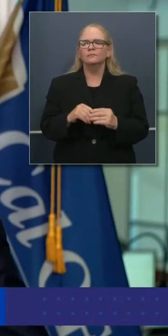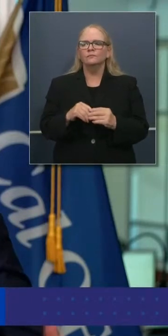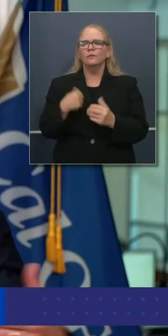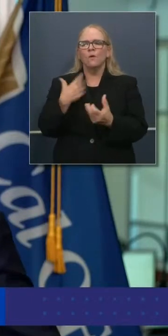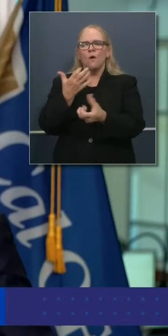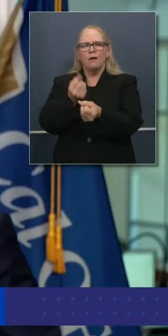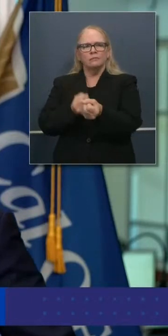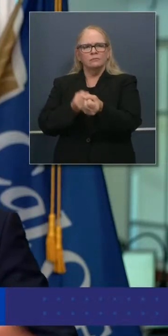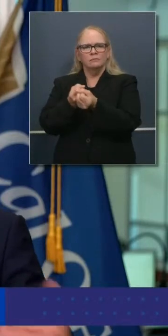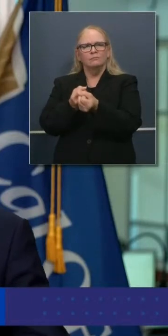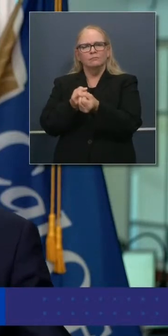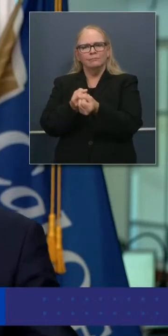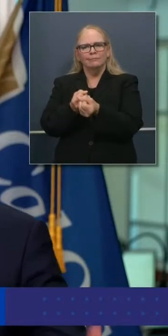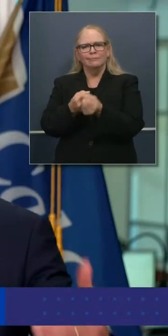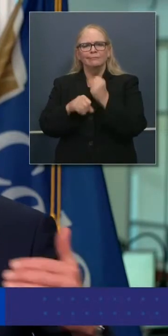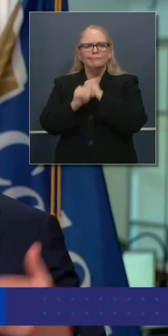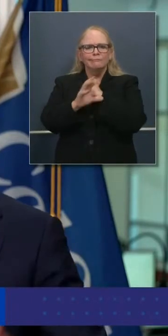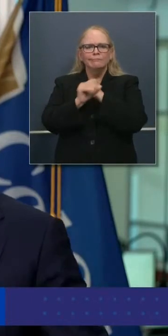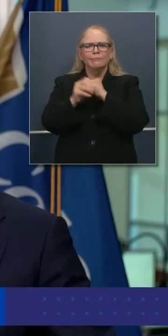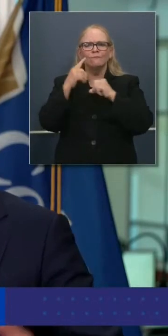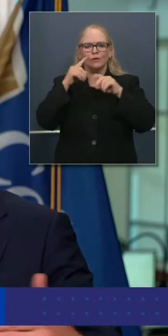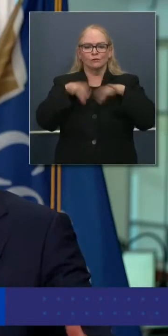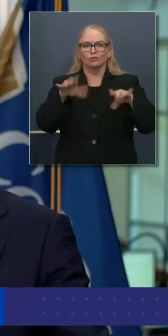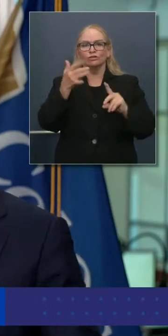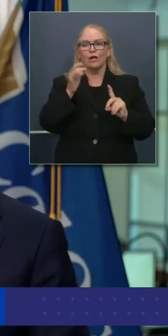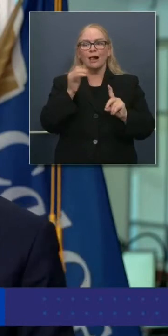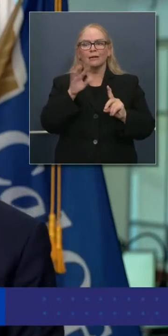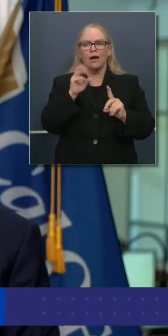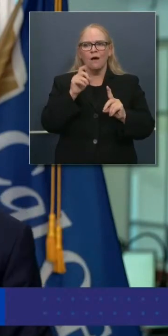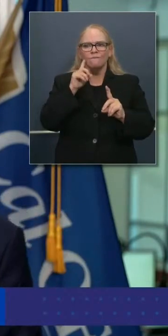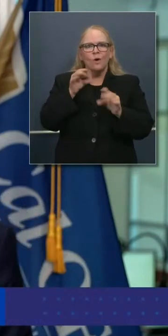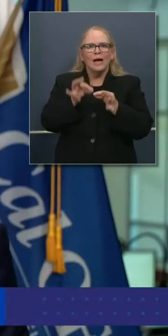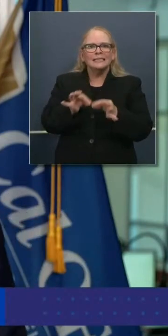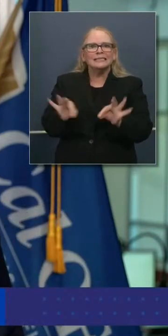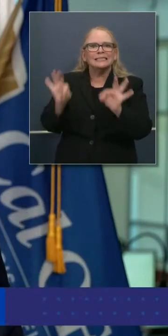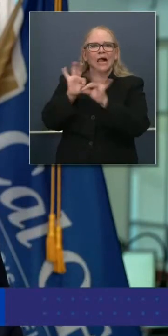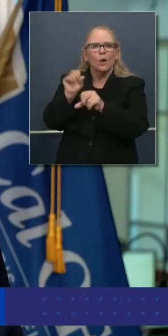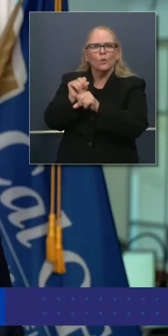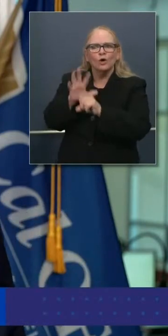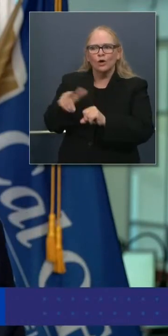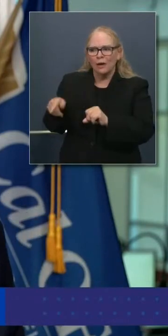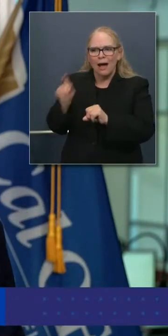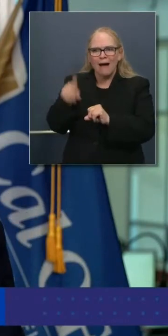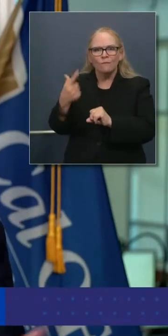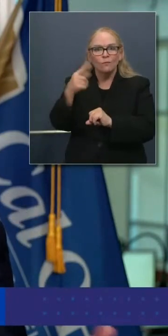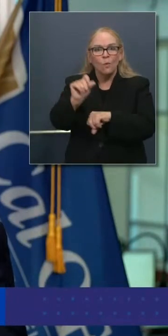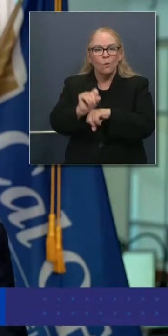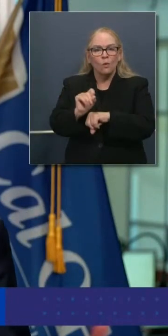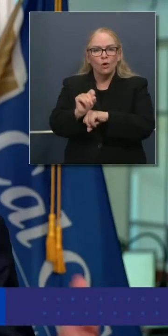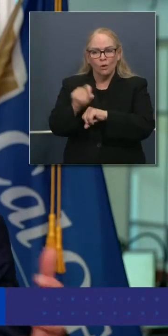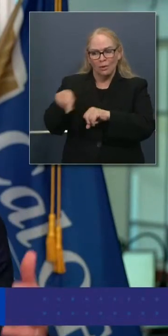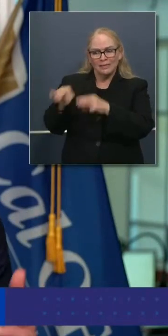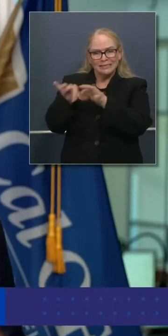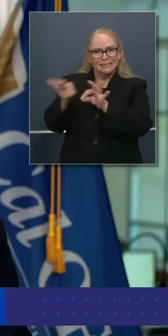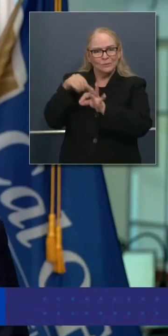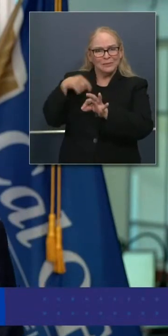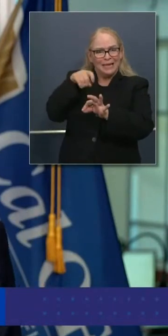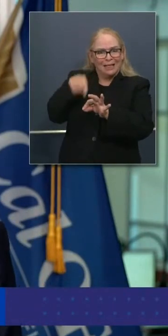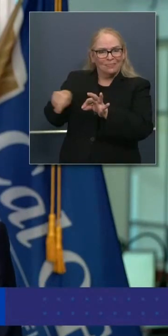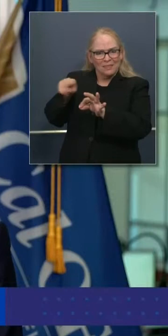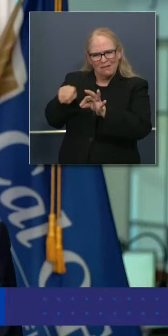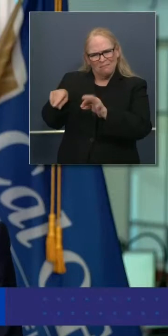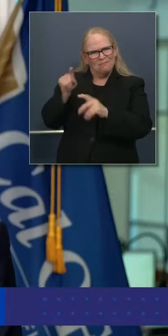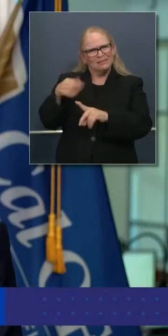months as it relates to child care for essential workers, child care to meet the needs of our workforce, particularly our